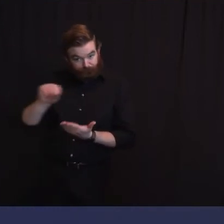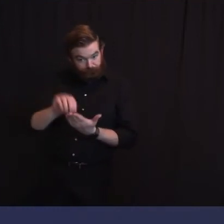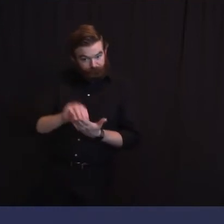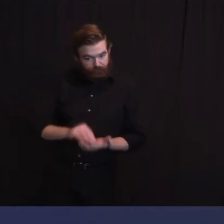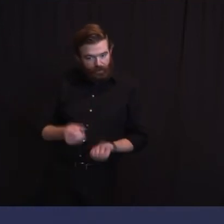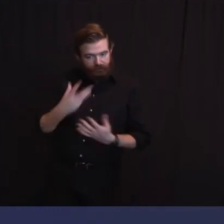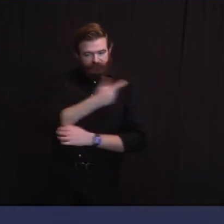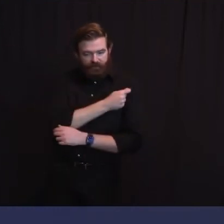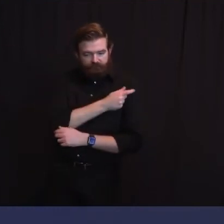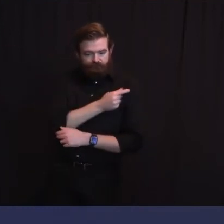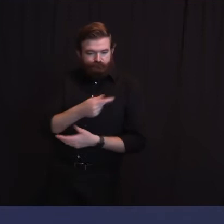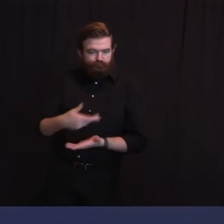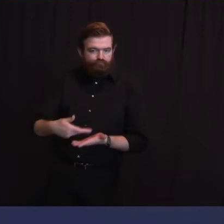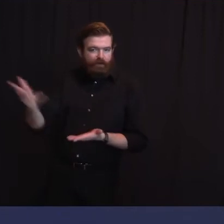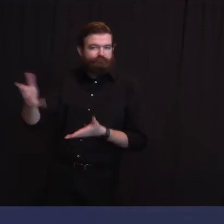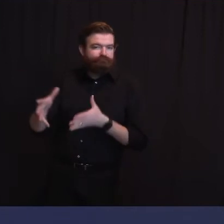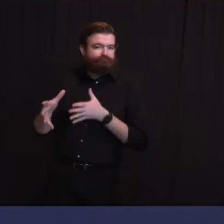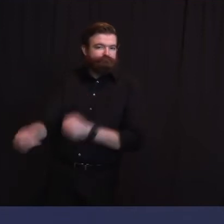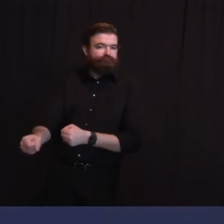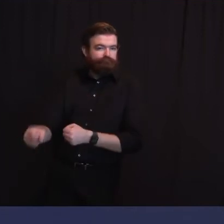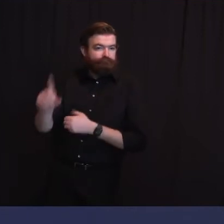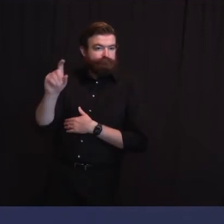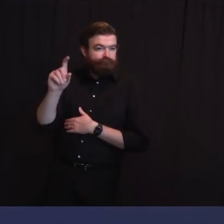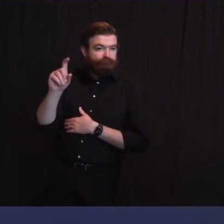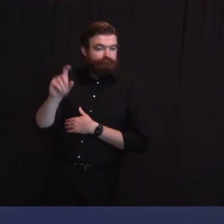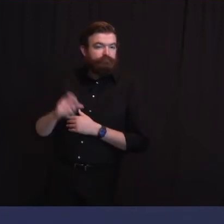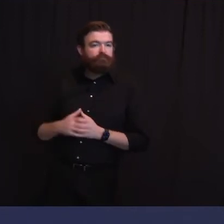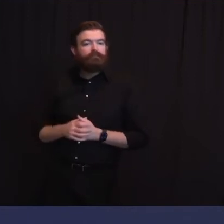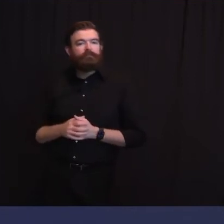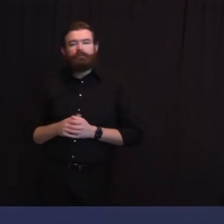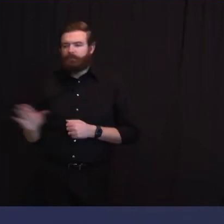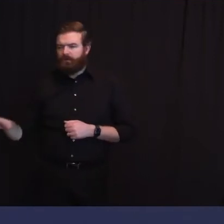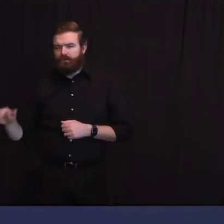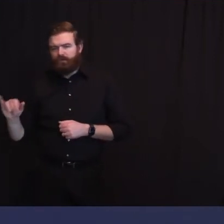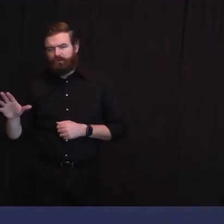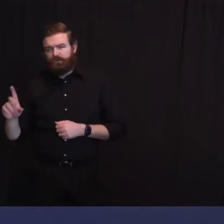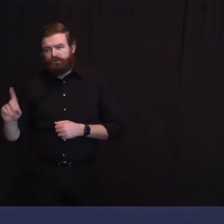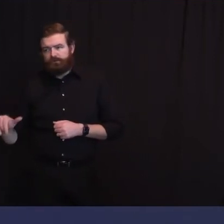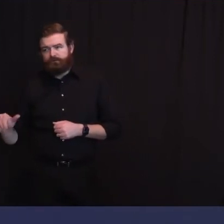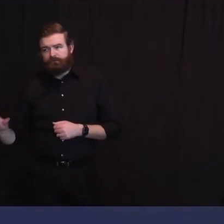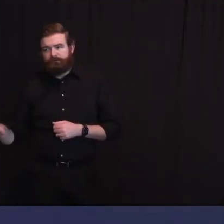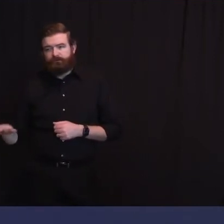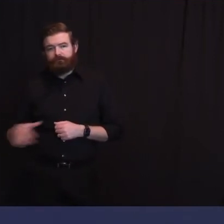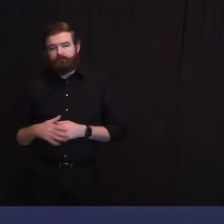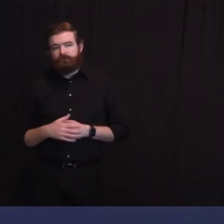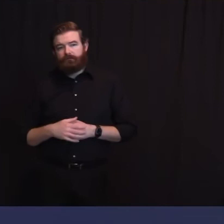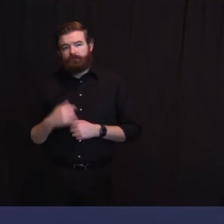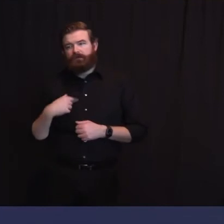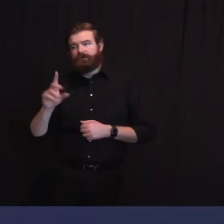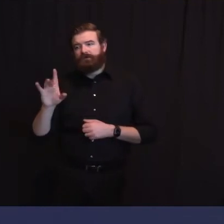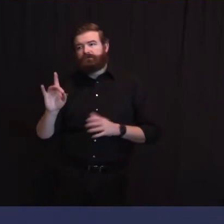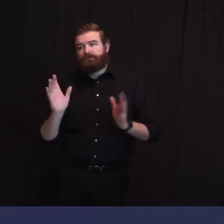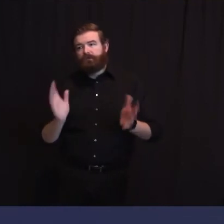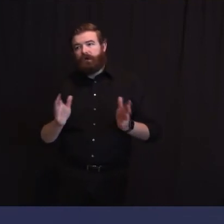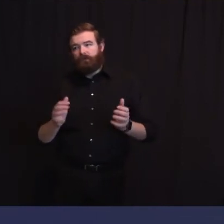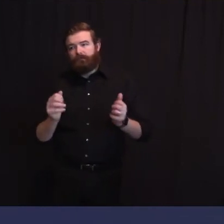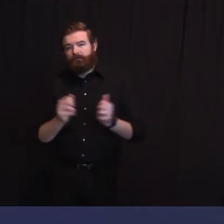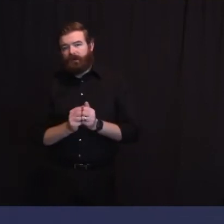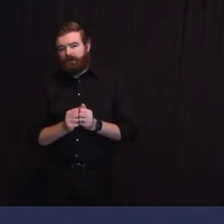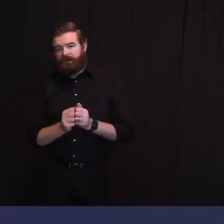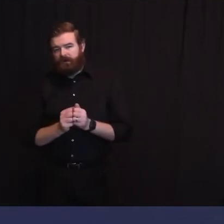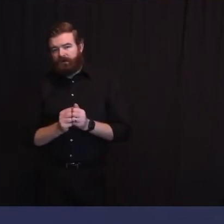this. I'm getting mixed up when I had this conversation. I had a good conversation with Brad Smith, who's the president of Microsoft,